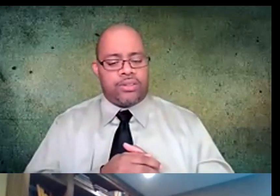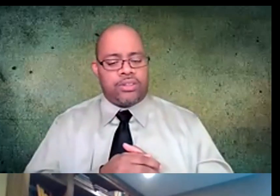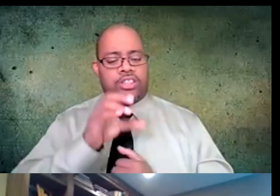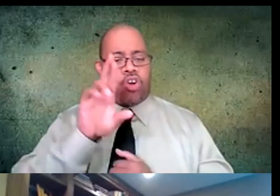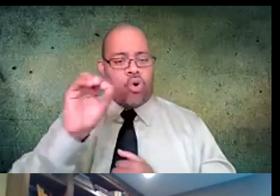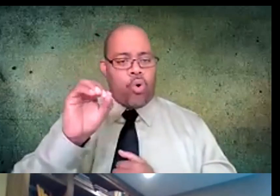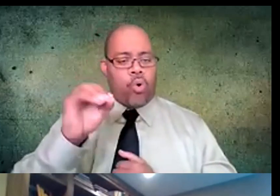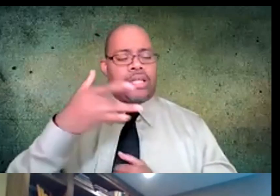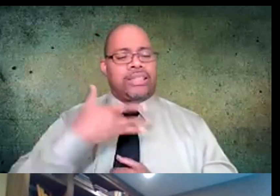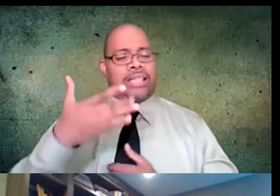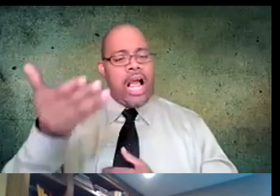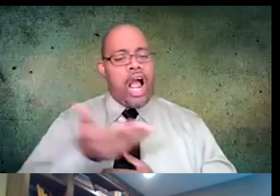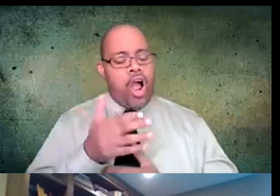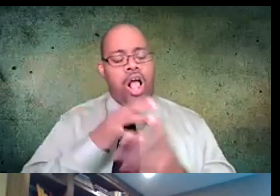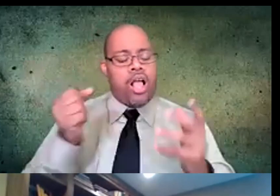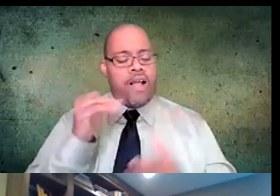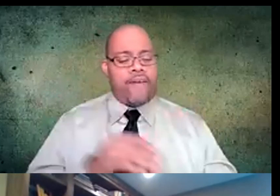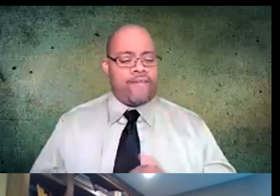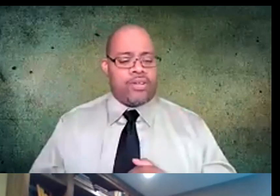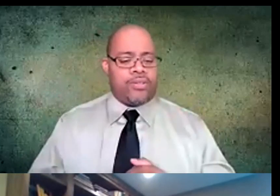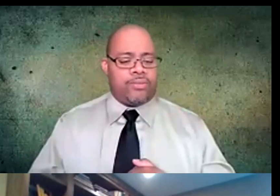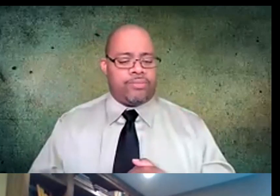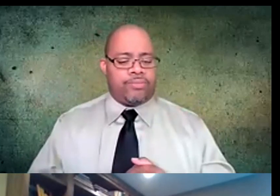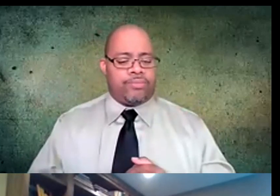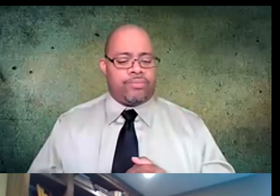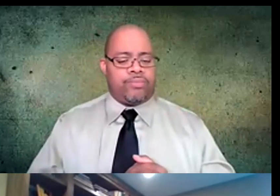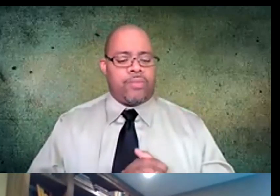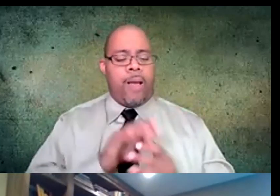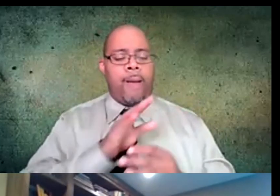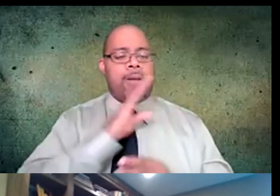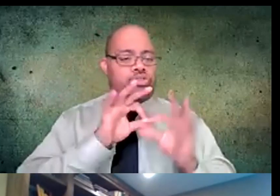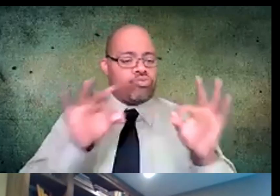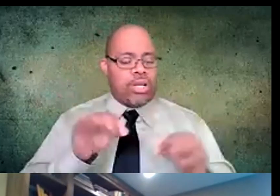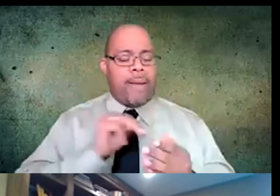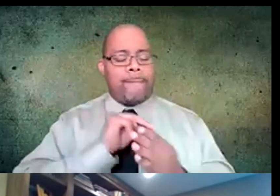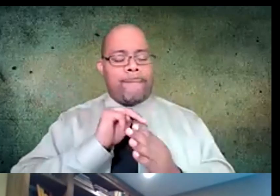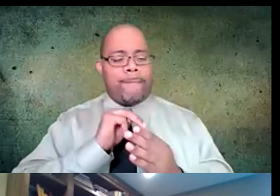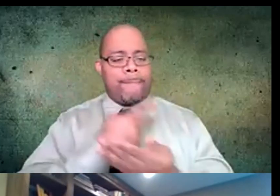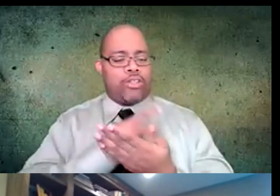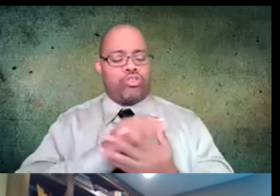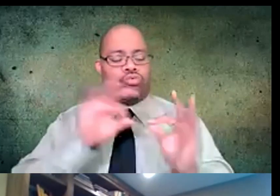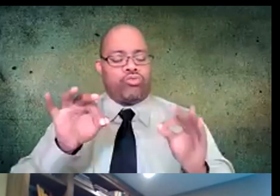to hire quite a bit of these bachelor degree, master degree, fresh out of academic